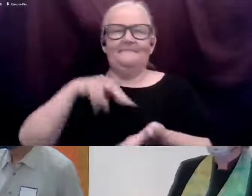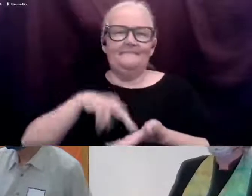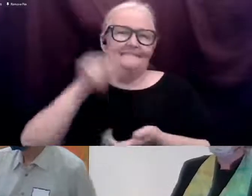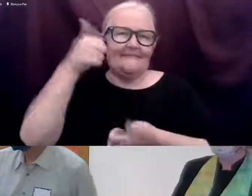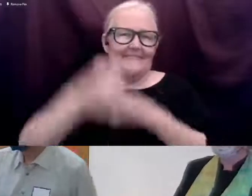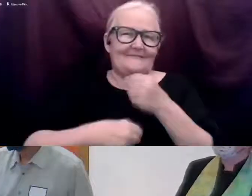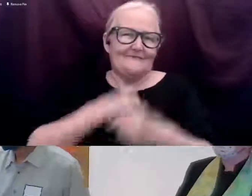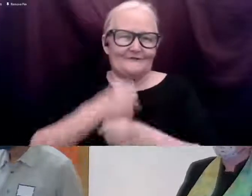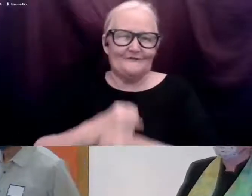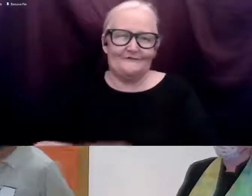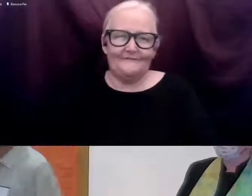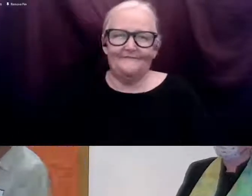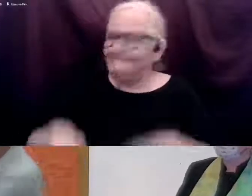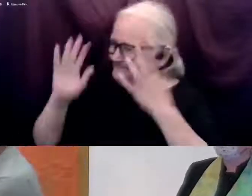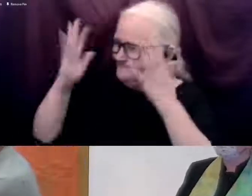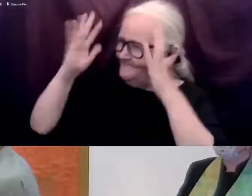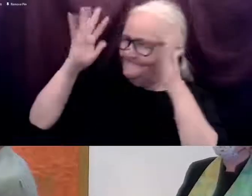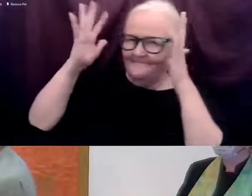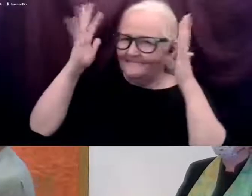can light a candle.